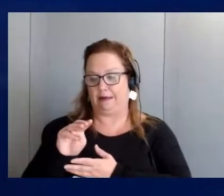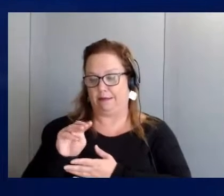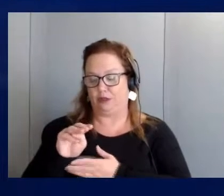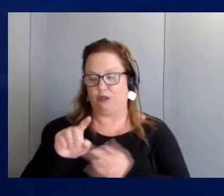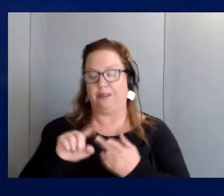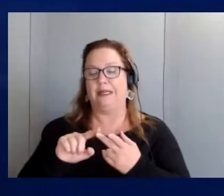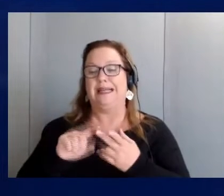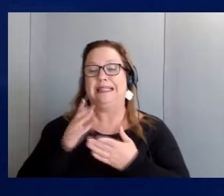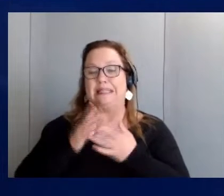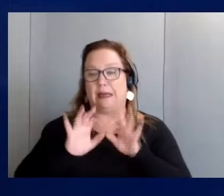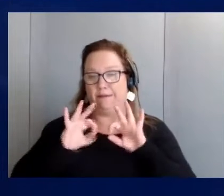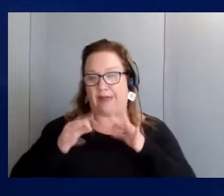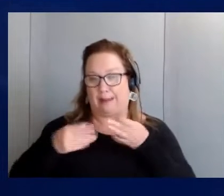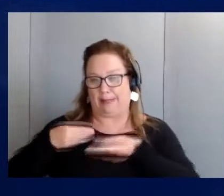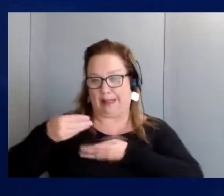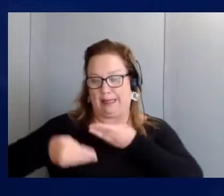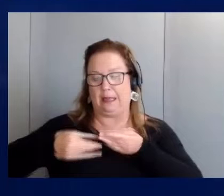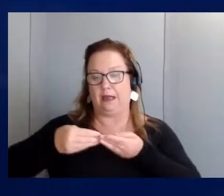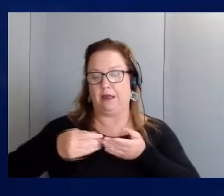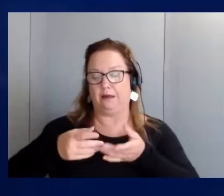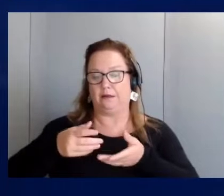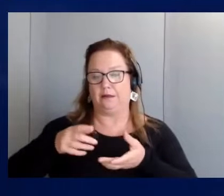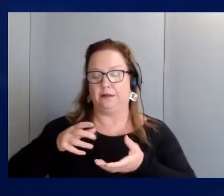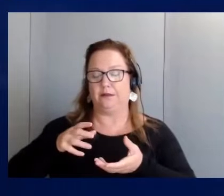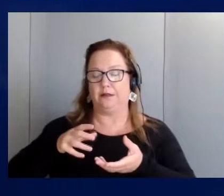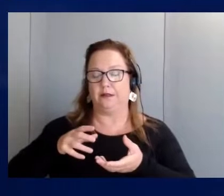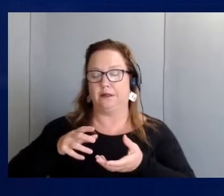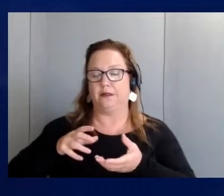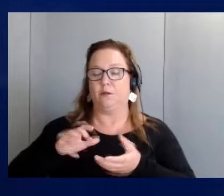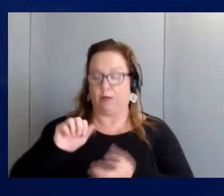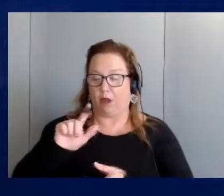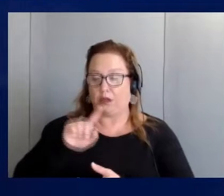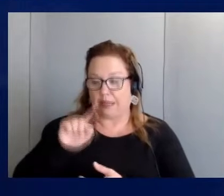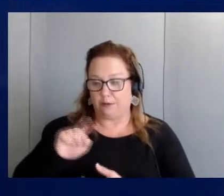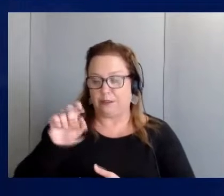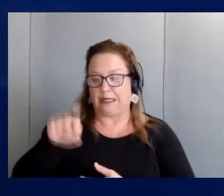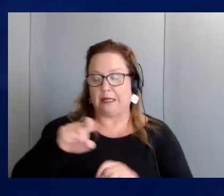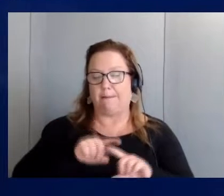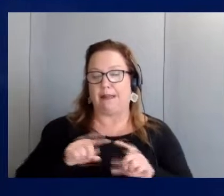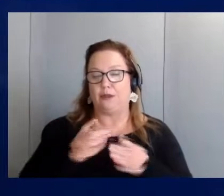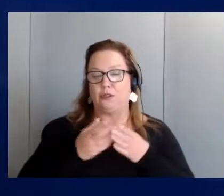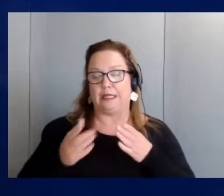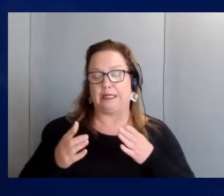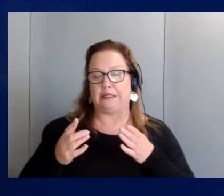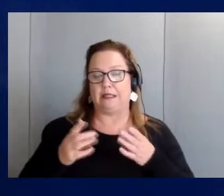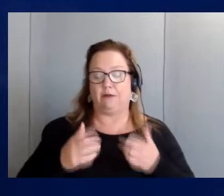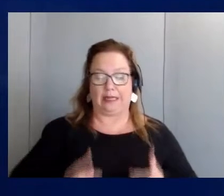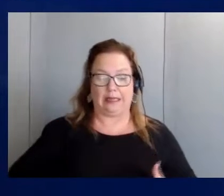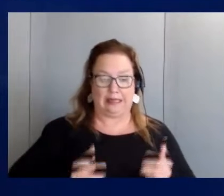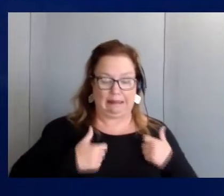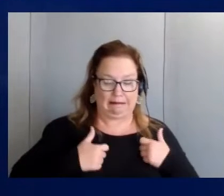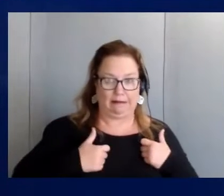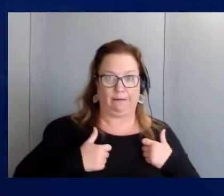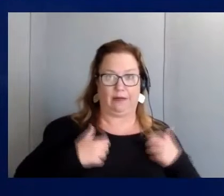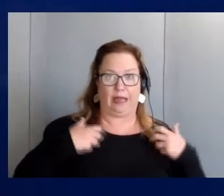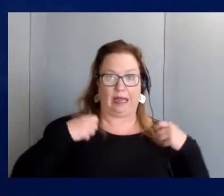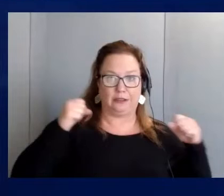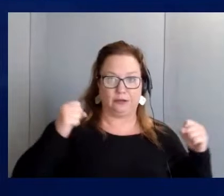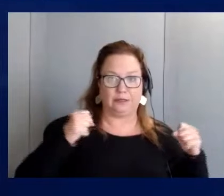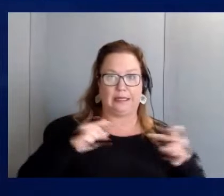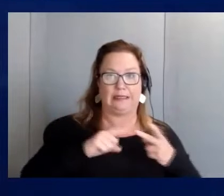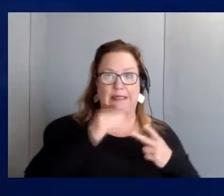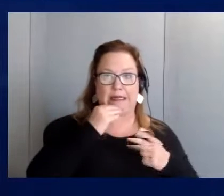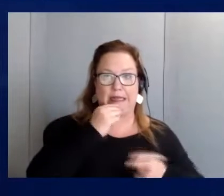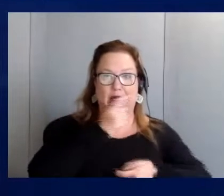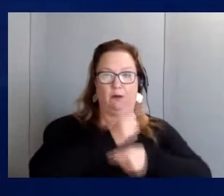patterns, certainly with Alzheimer's. But more than that, there are things that we can do to sort of live a healthy life, like exercise and eating right and doing all those things